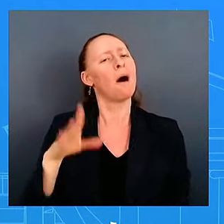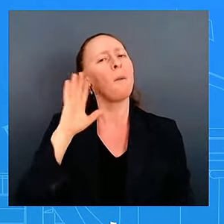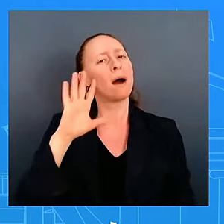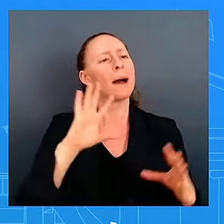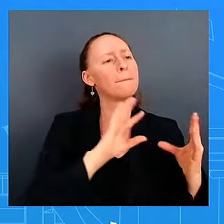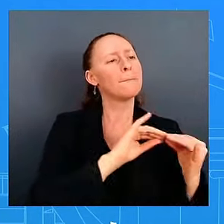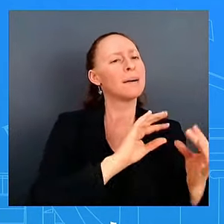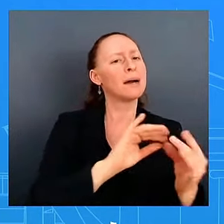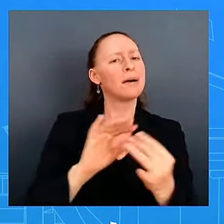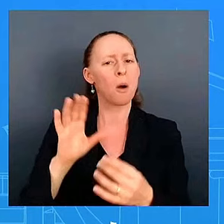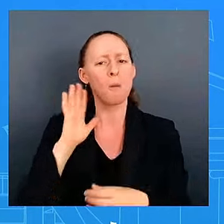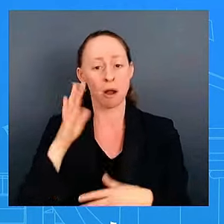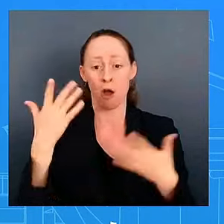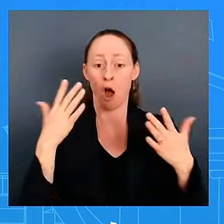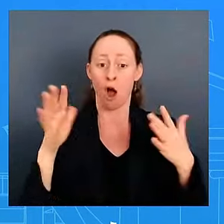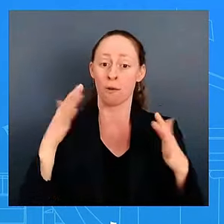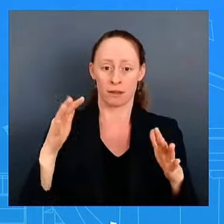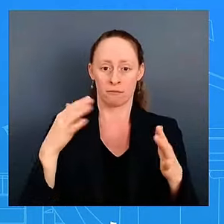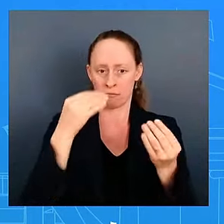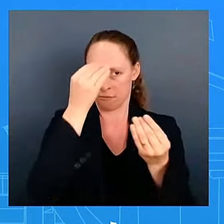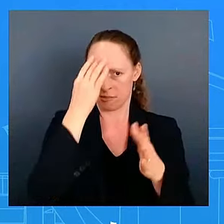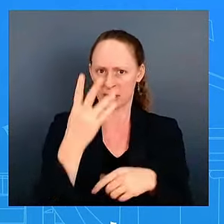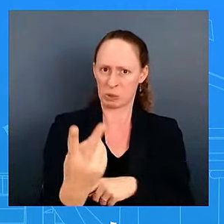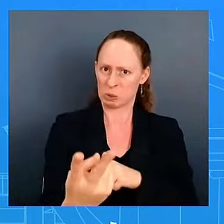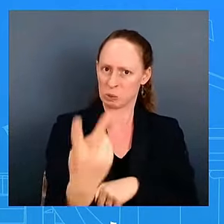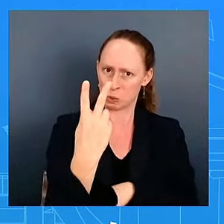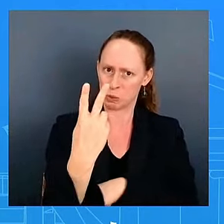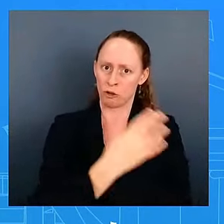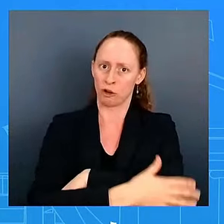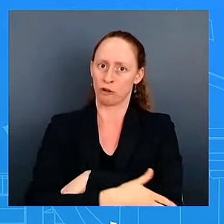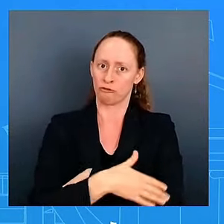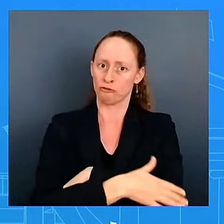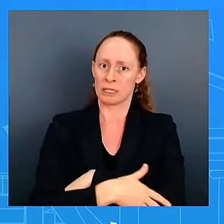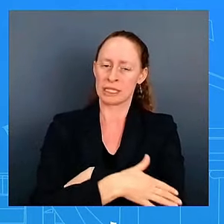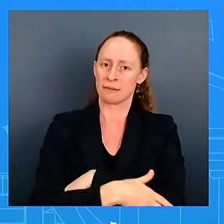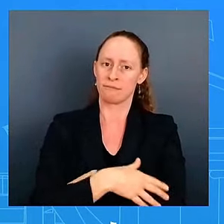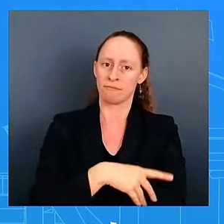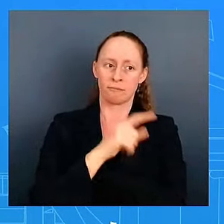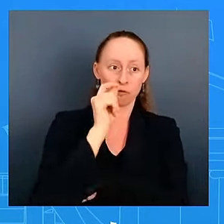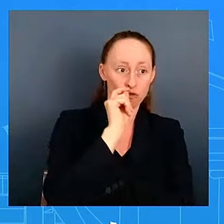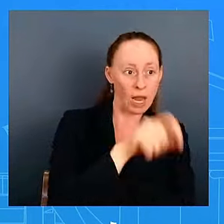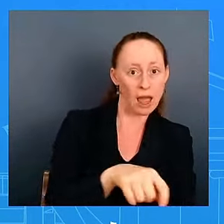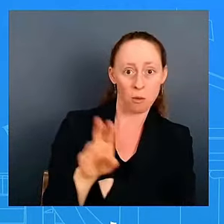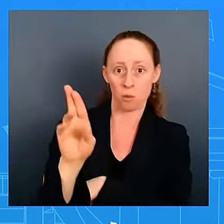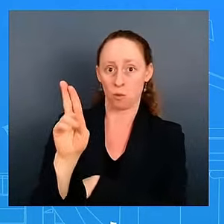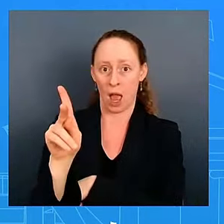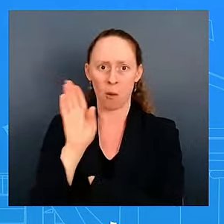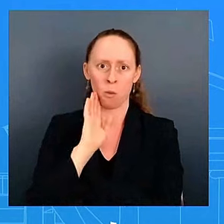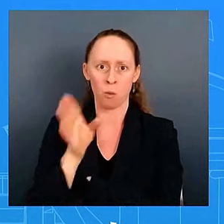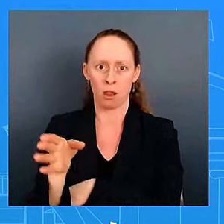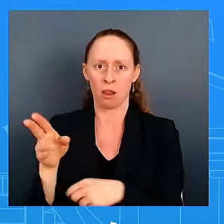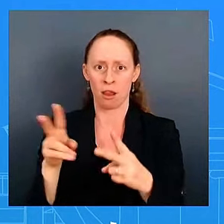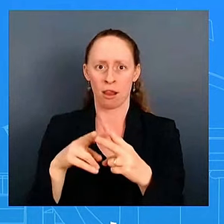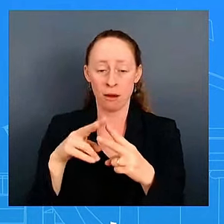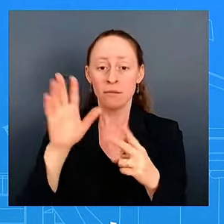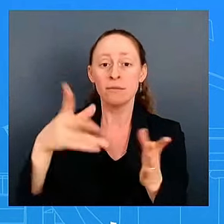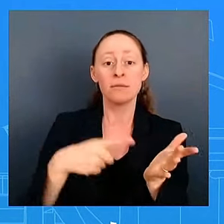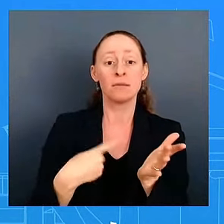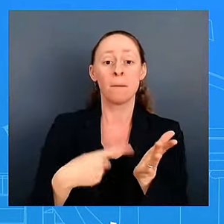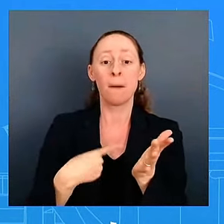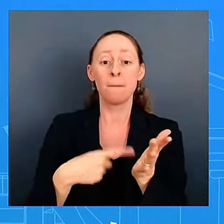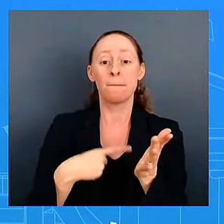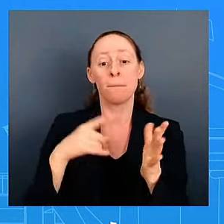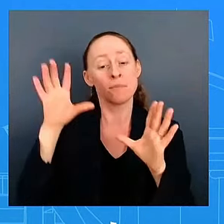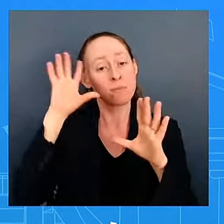else. Things happen. When the president is there, he gets pulled to the side. We do pull asides. We try to share them in real time as quickly